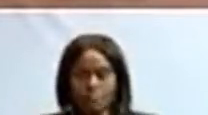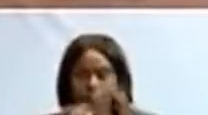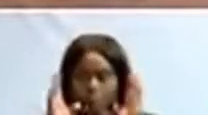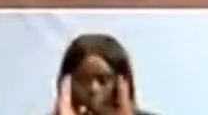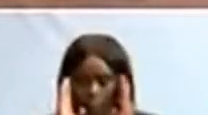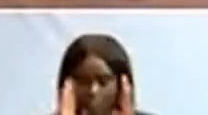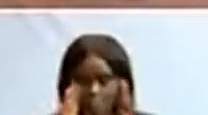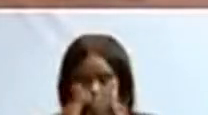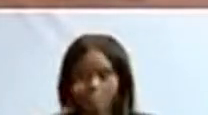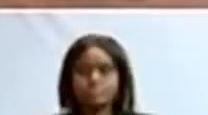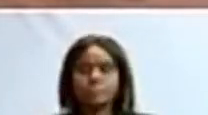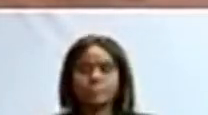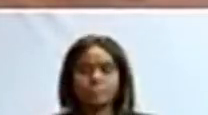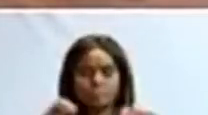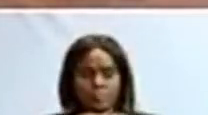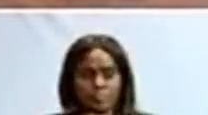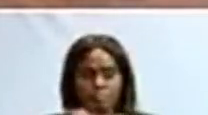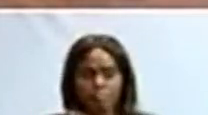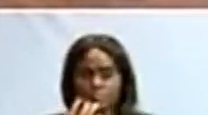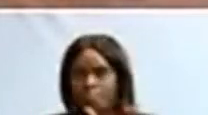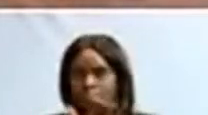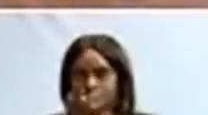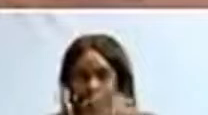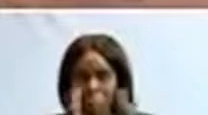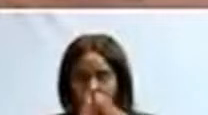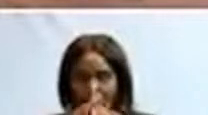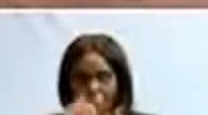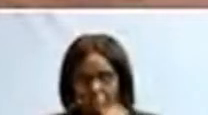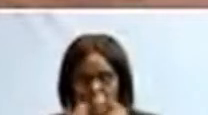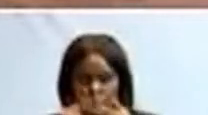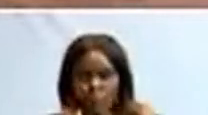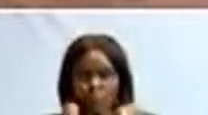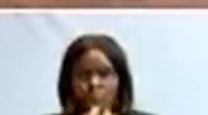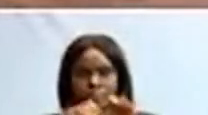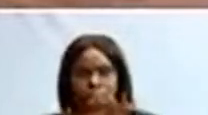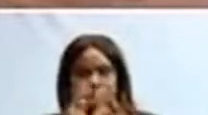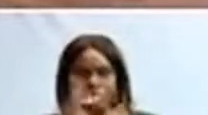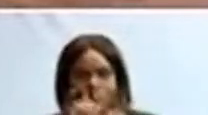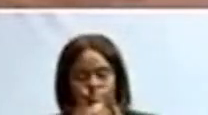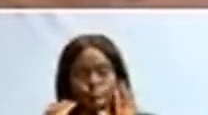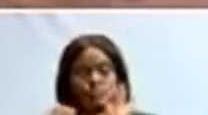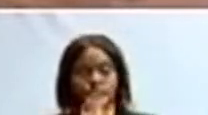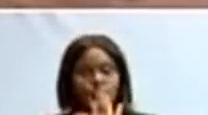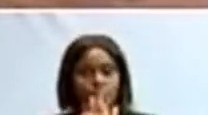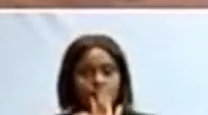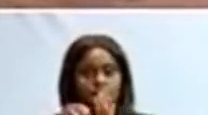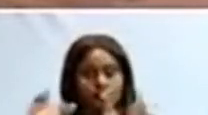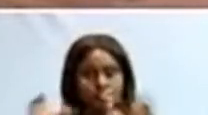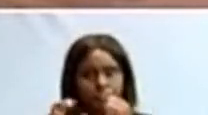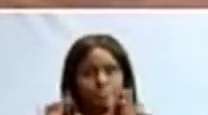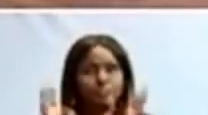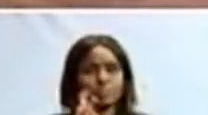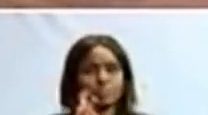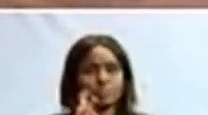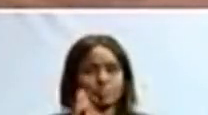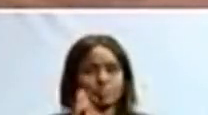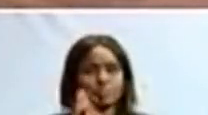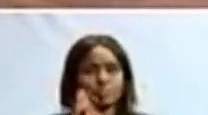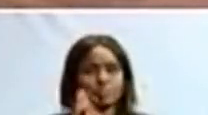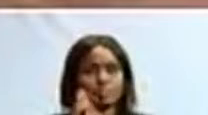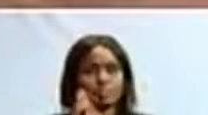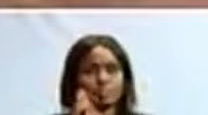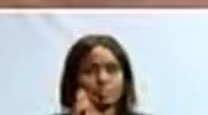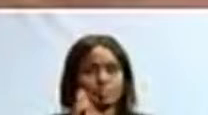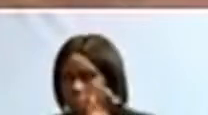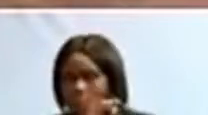attendance. Most of the meetings held within the district, such as council meetings,